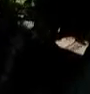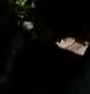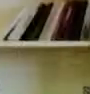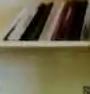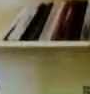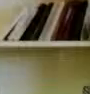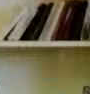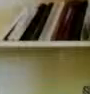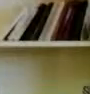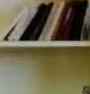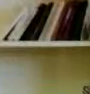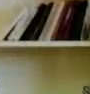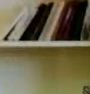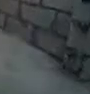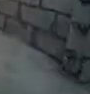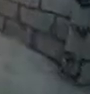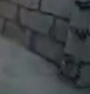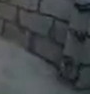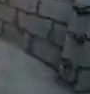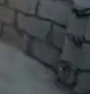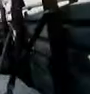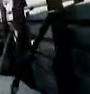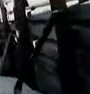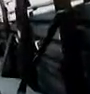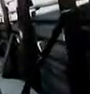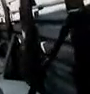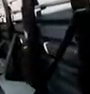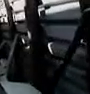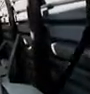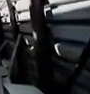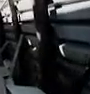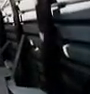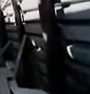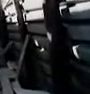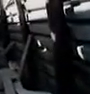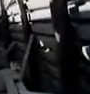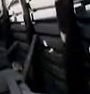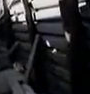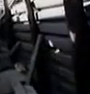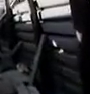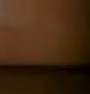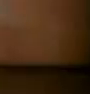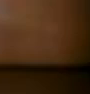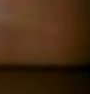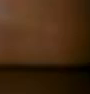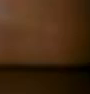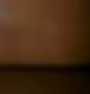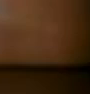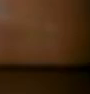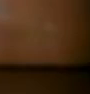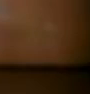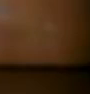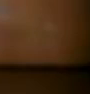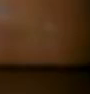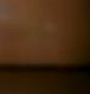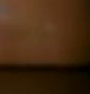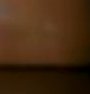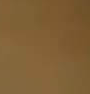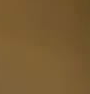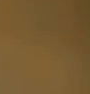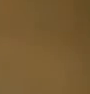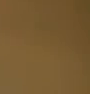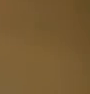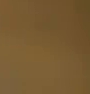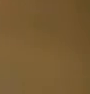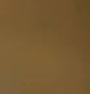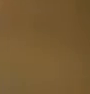a true spirit of Africanacity. I'm here to thank Absa Bank for the good work they are doing.